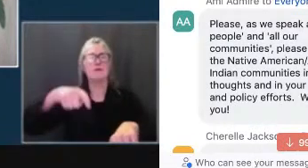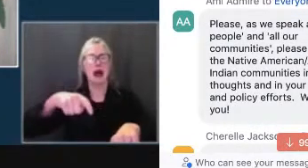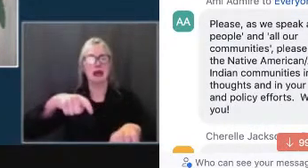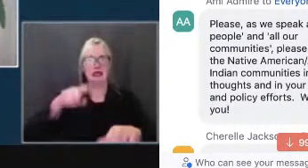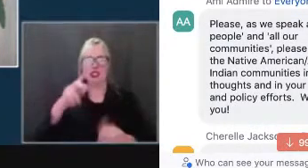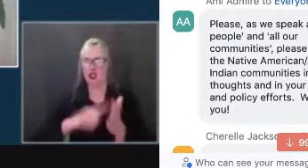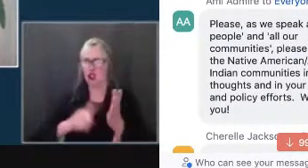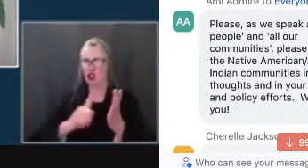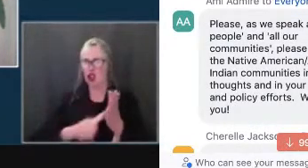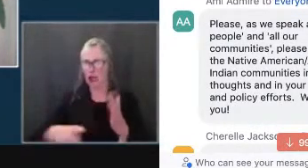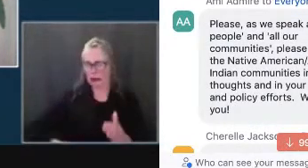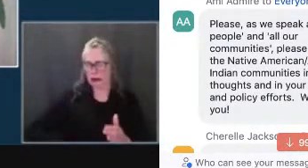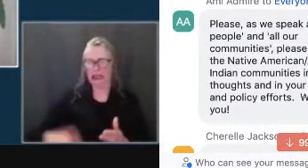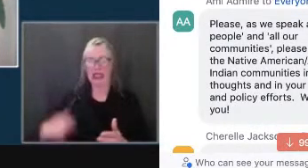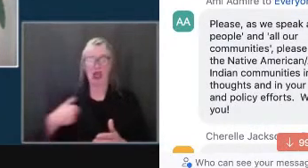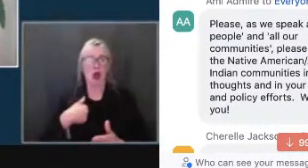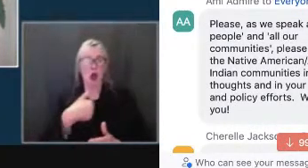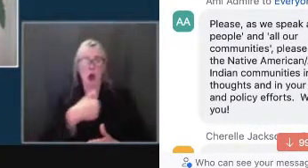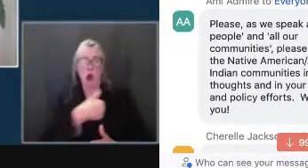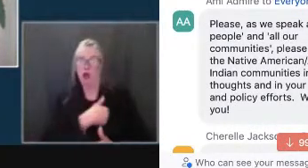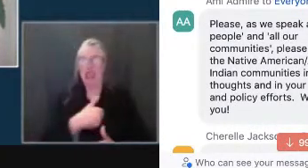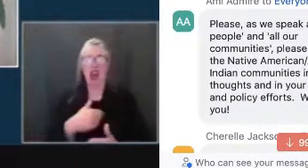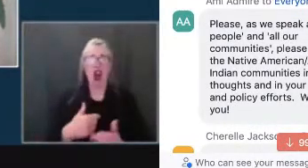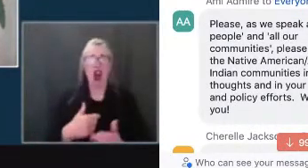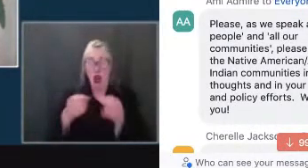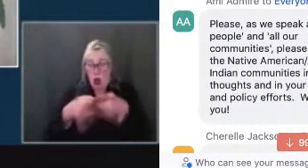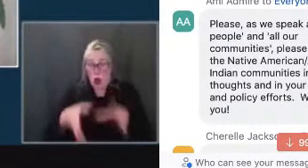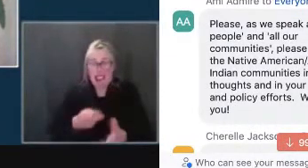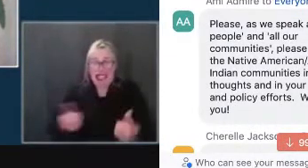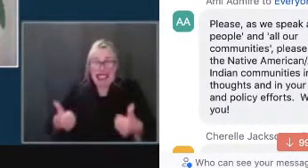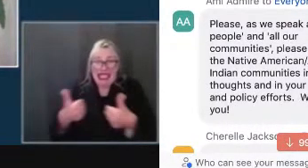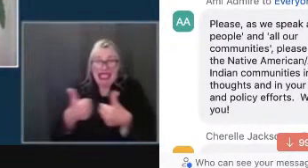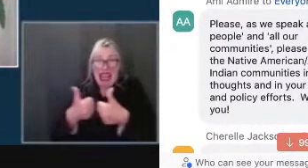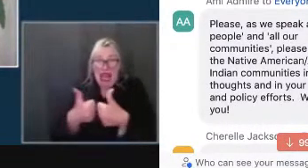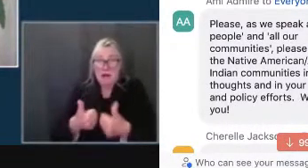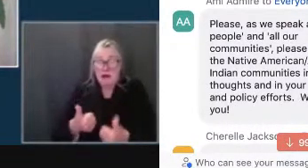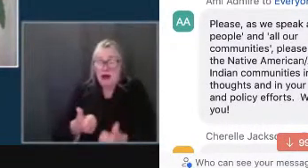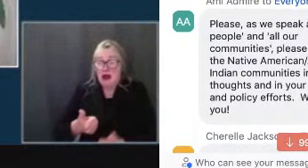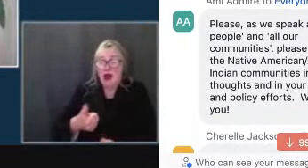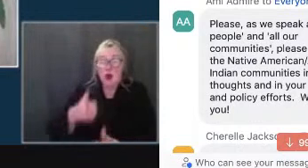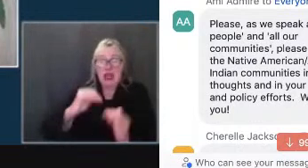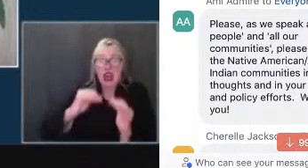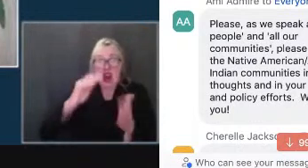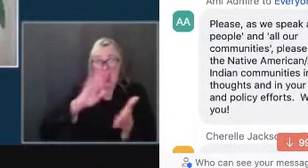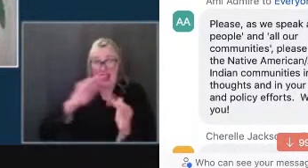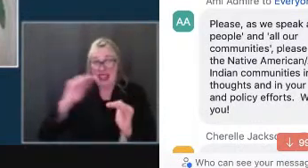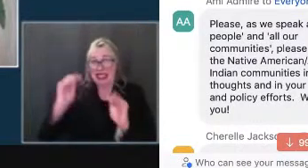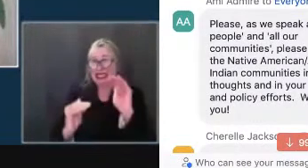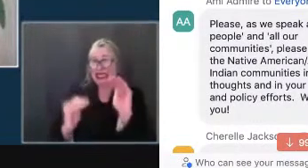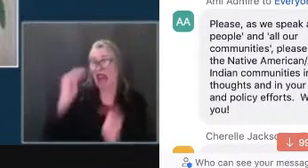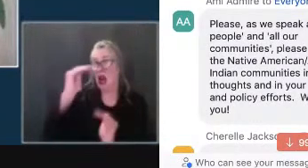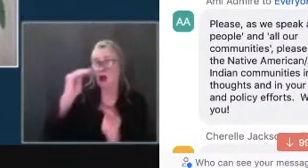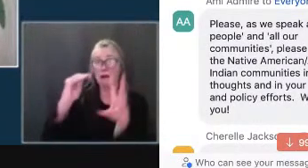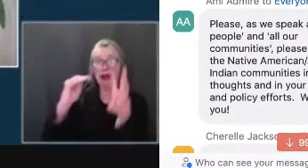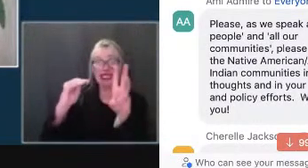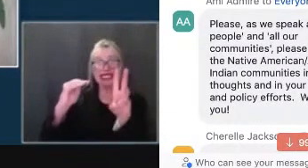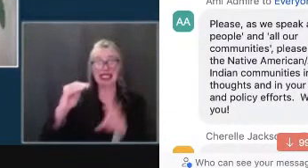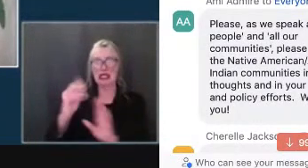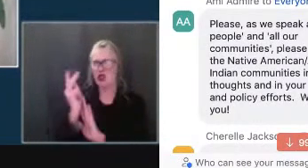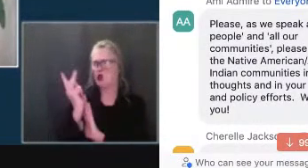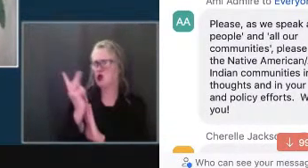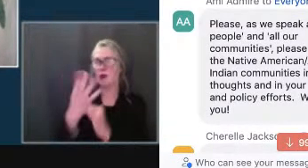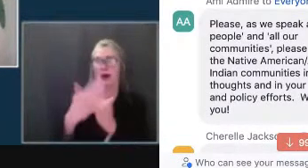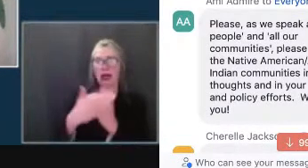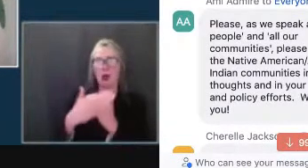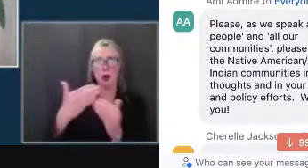the ball is on their 30, and it's the 2-minute warning. What's the play? I say we all must